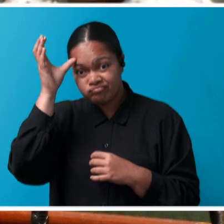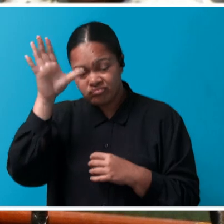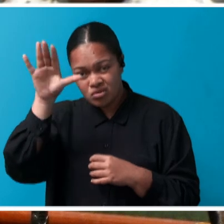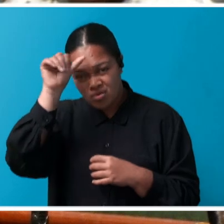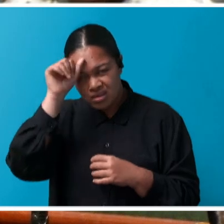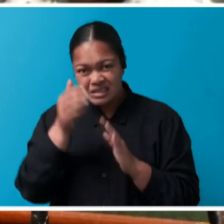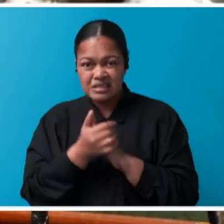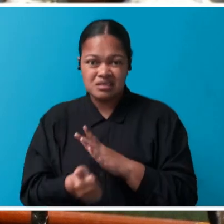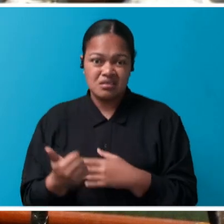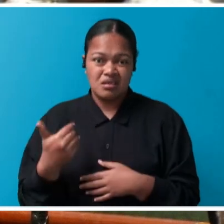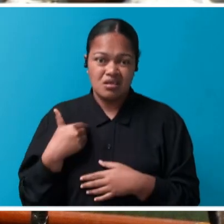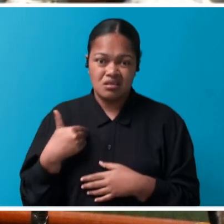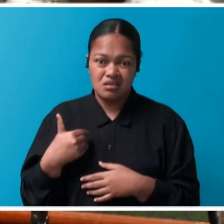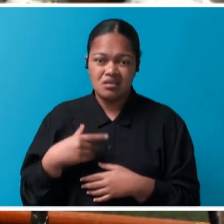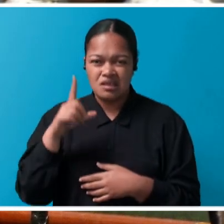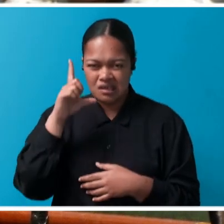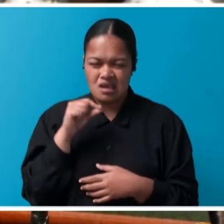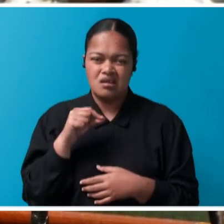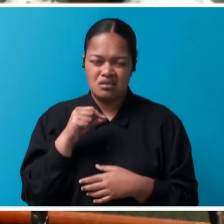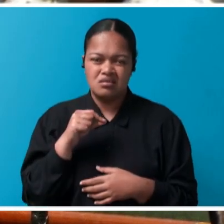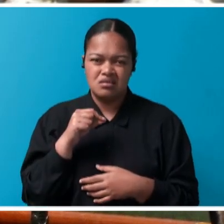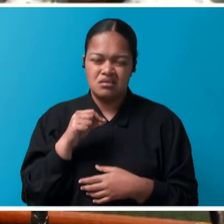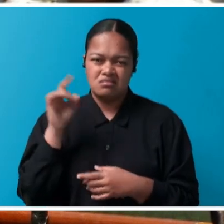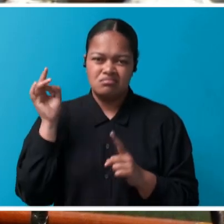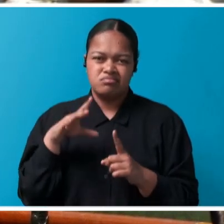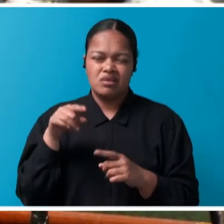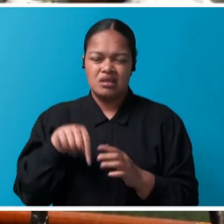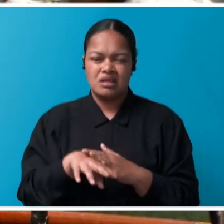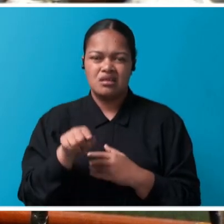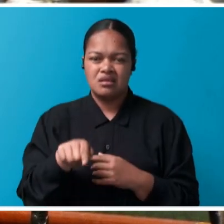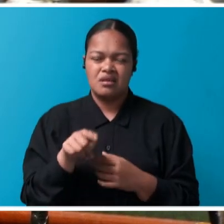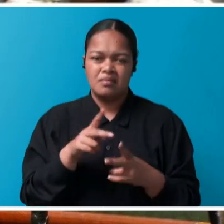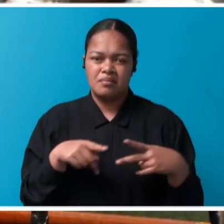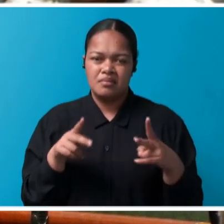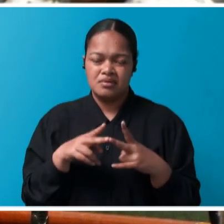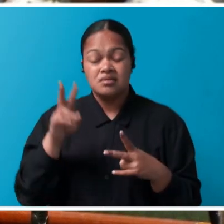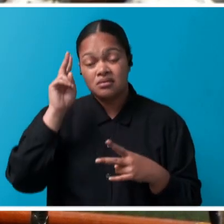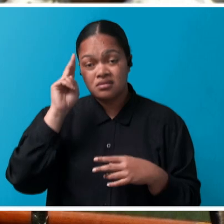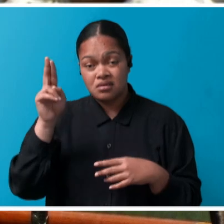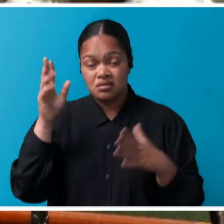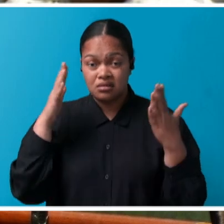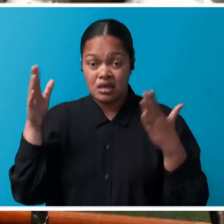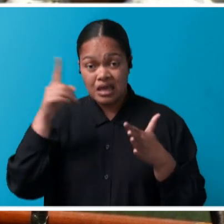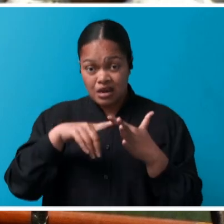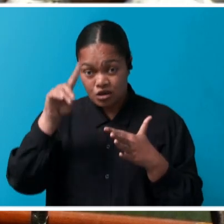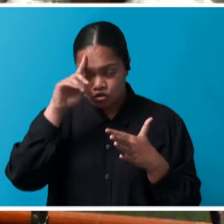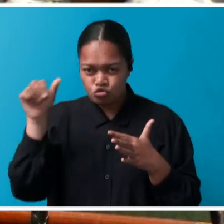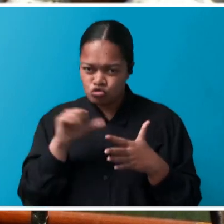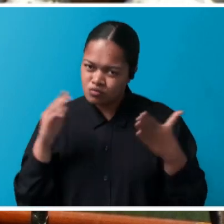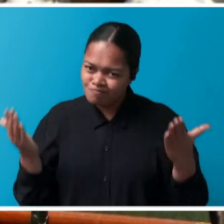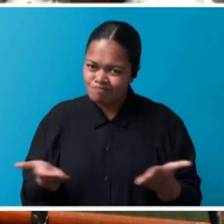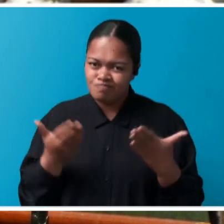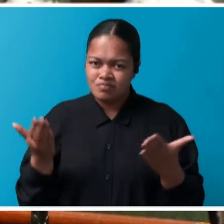health, cannot articulate values in this position. Mr. Speaker, sir, education should foster critical